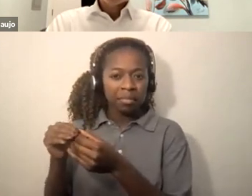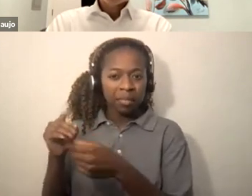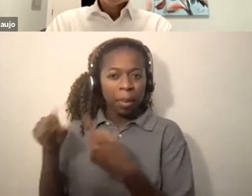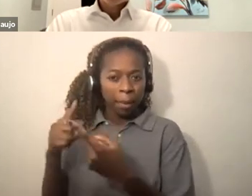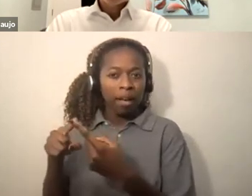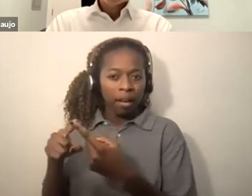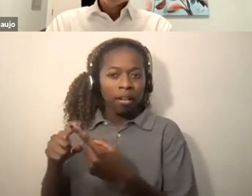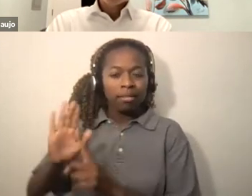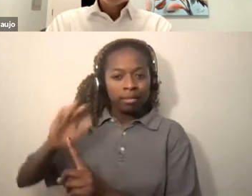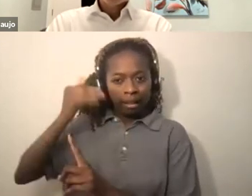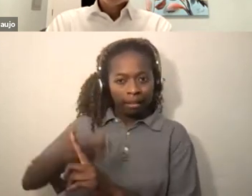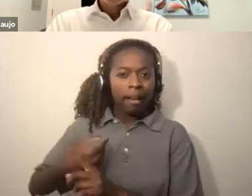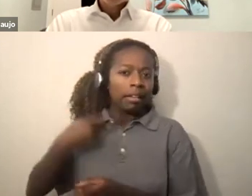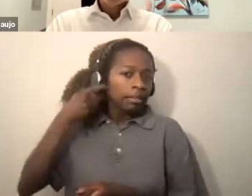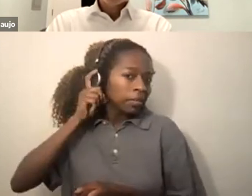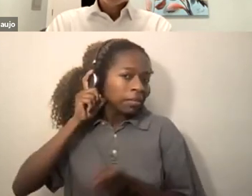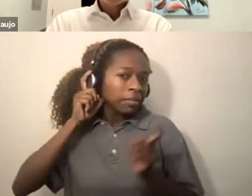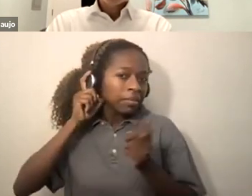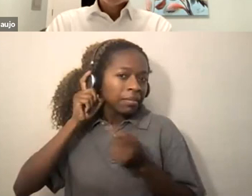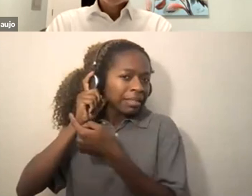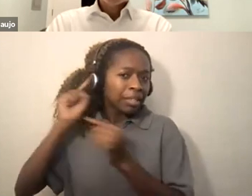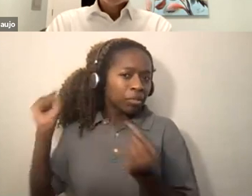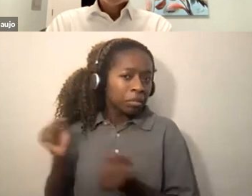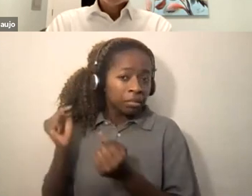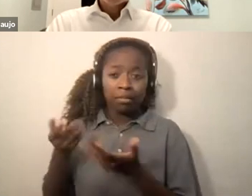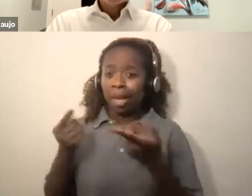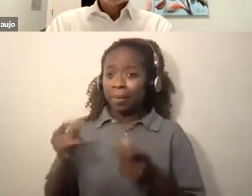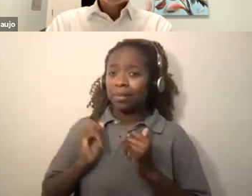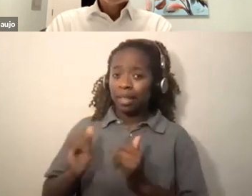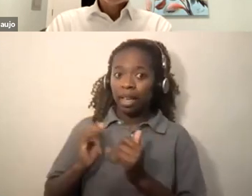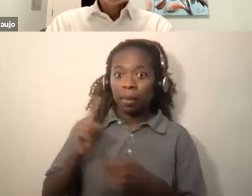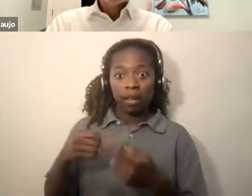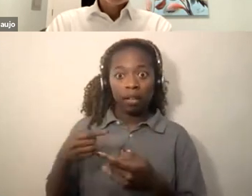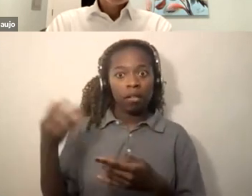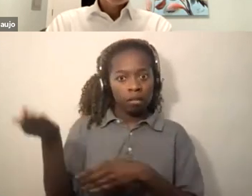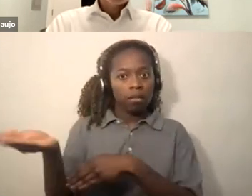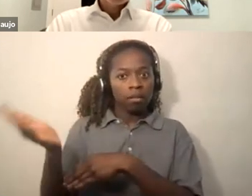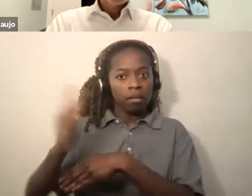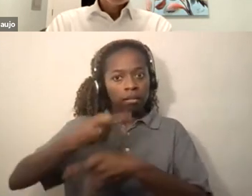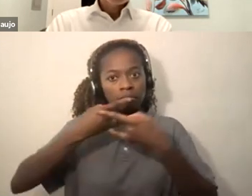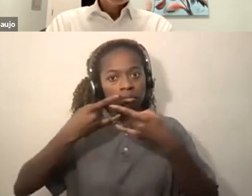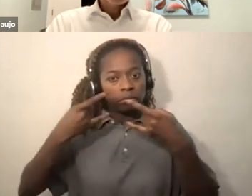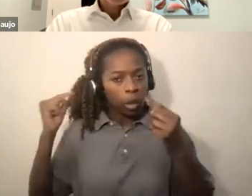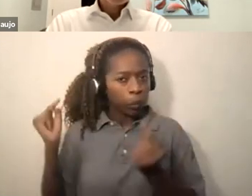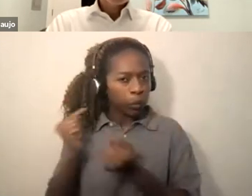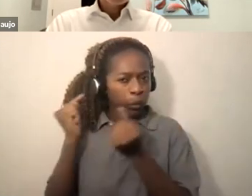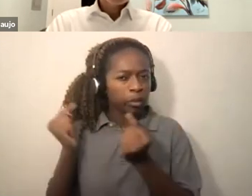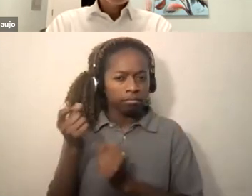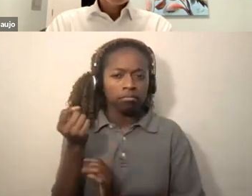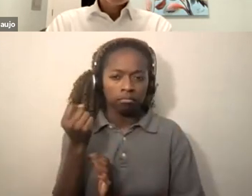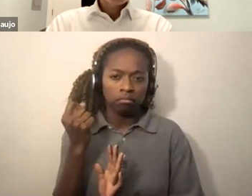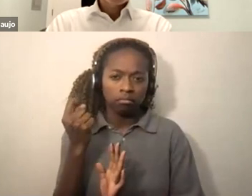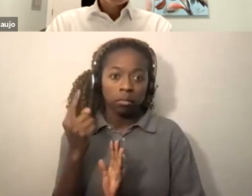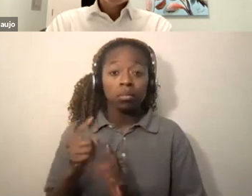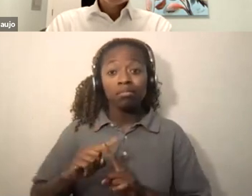ears um and i admit that happens to me too when i wear a mask for long periods um but uh you know the